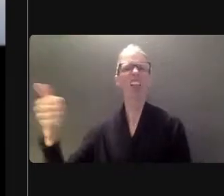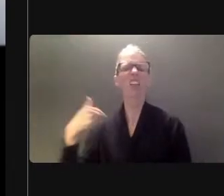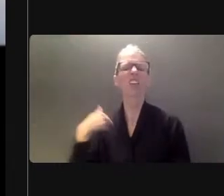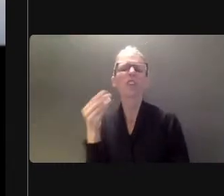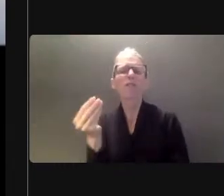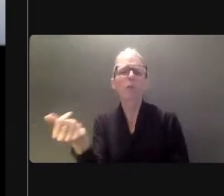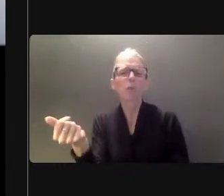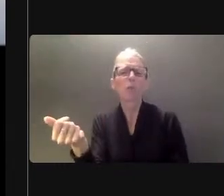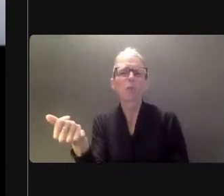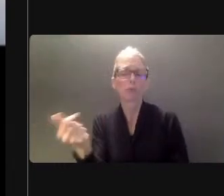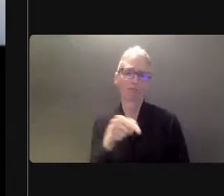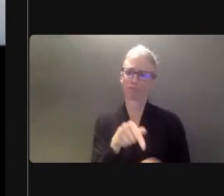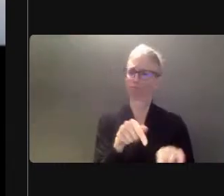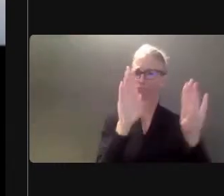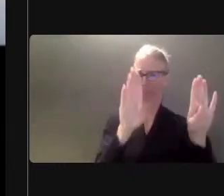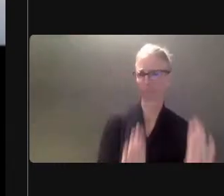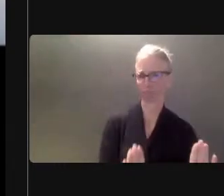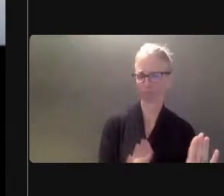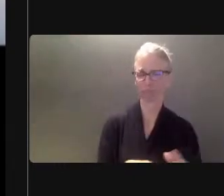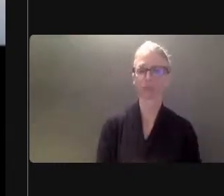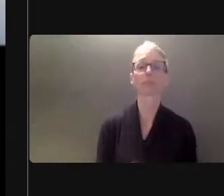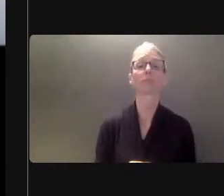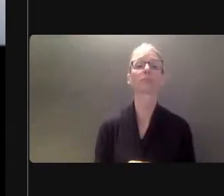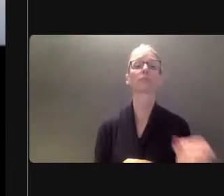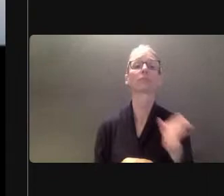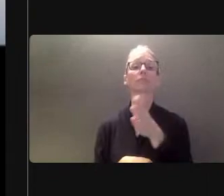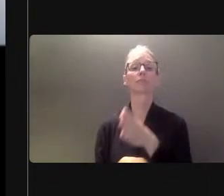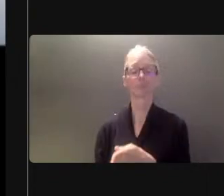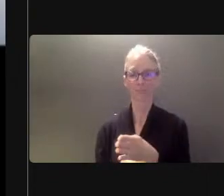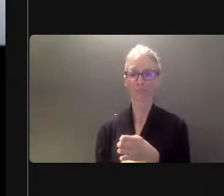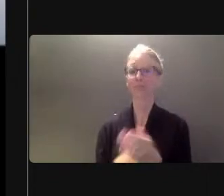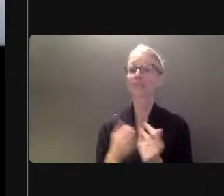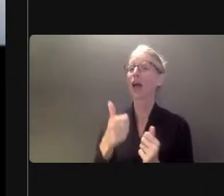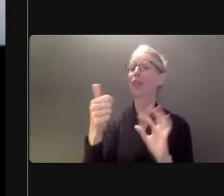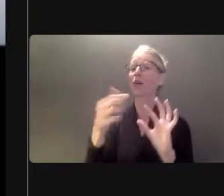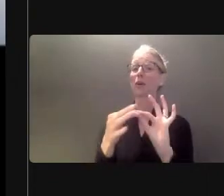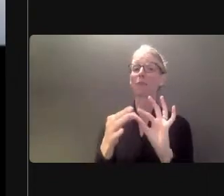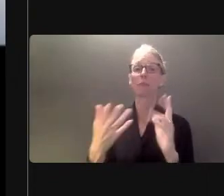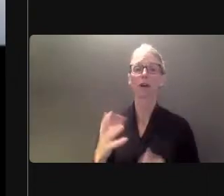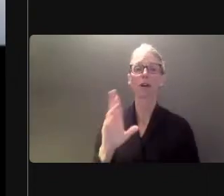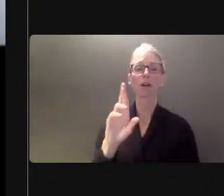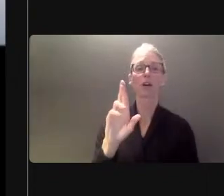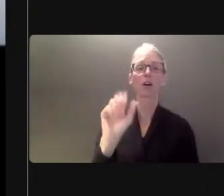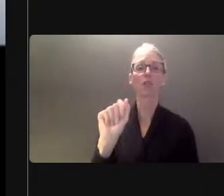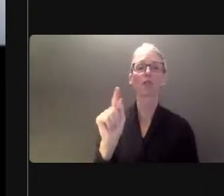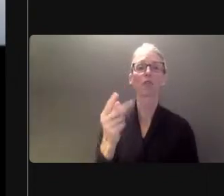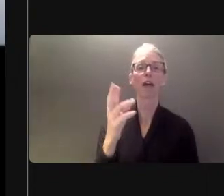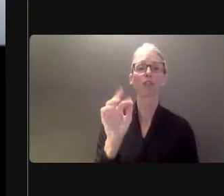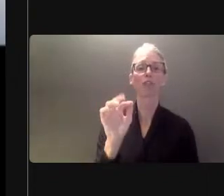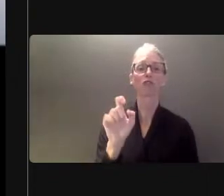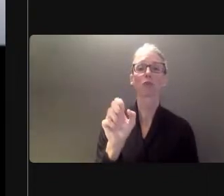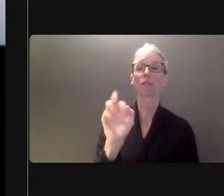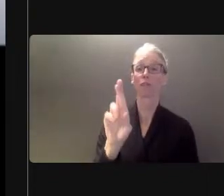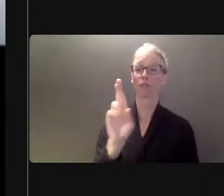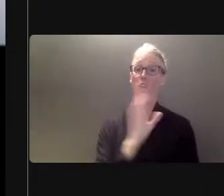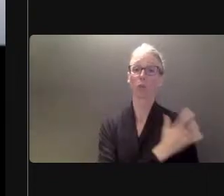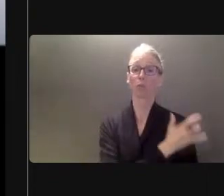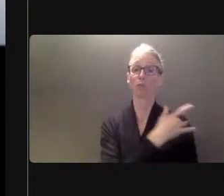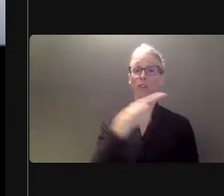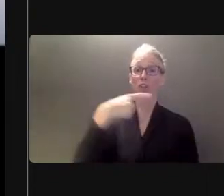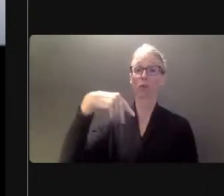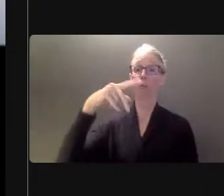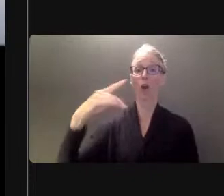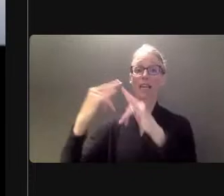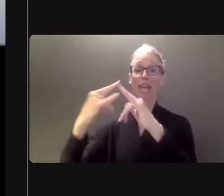Another participant also commented on the accessible showers at Rath Trevor Provincial Park Campground. And finally,